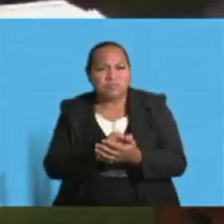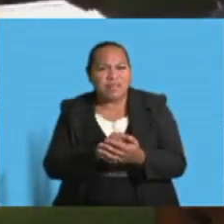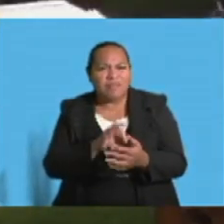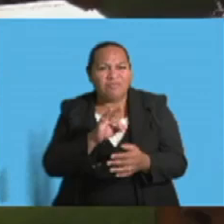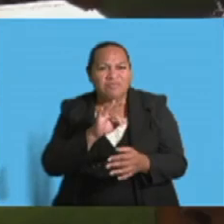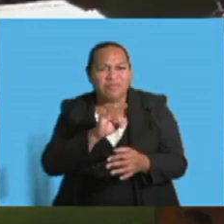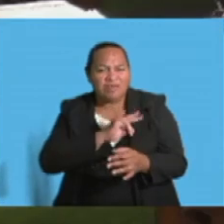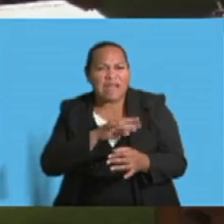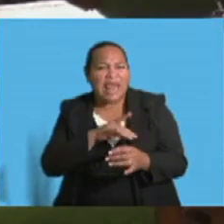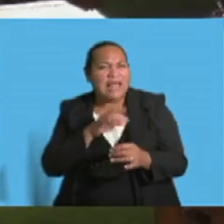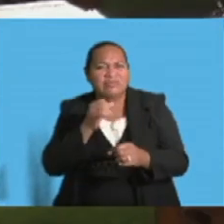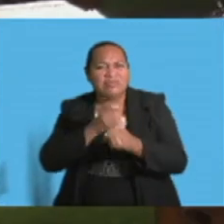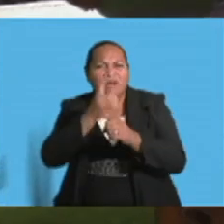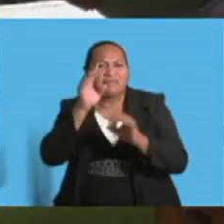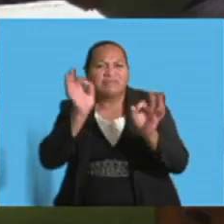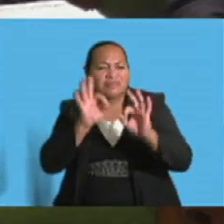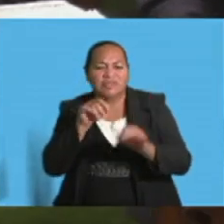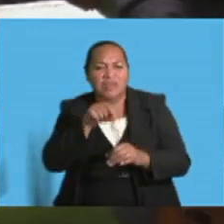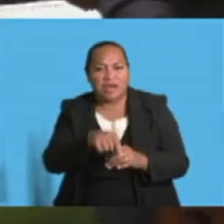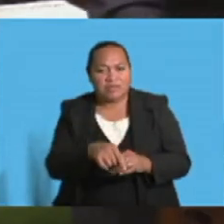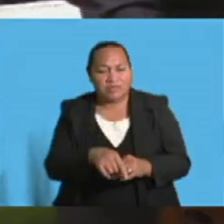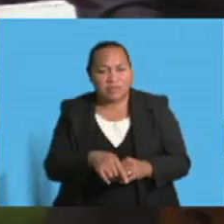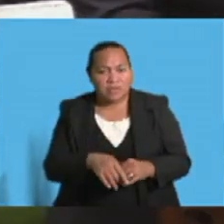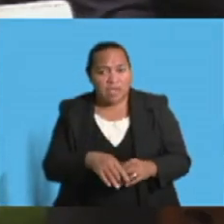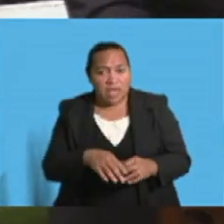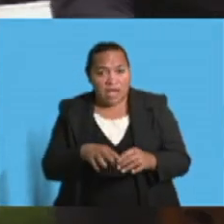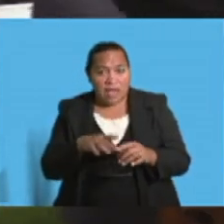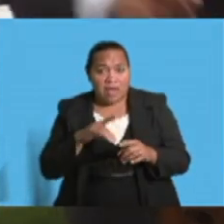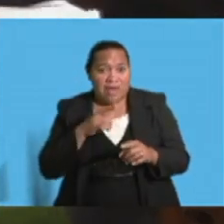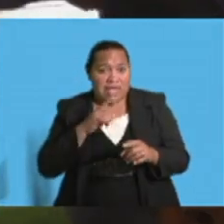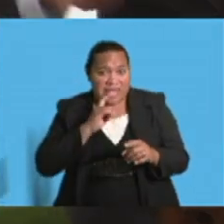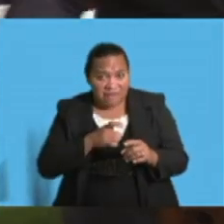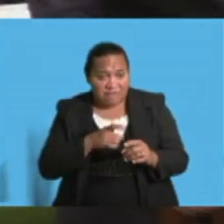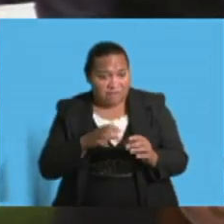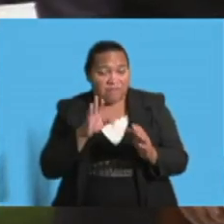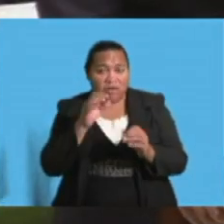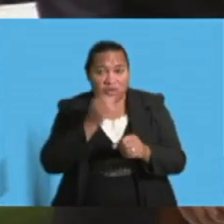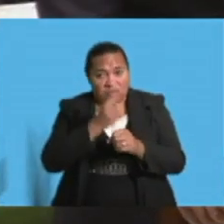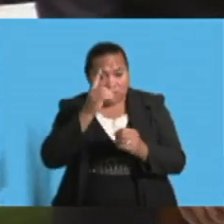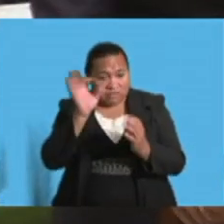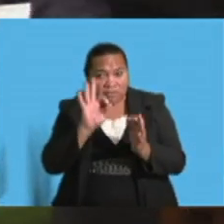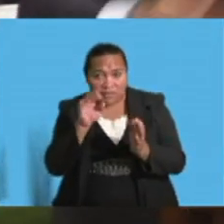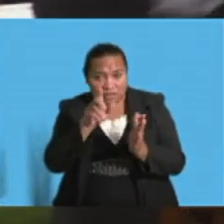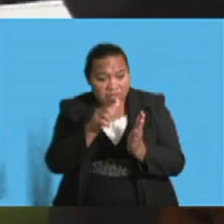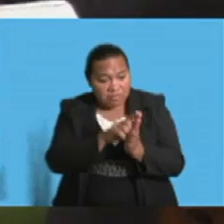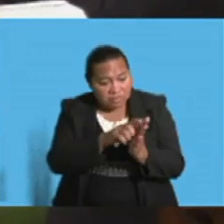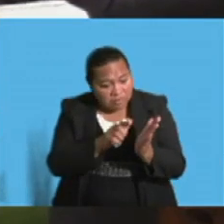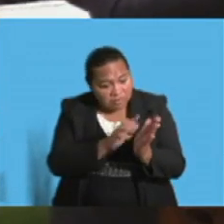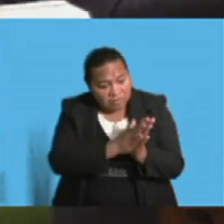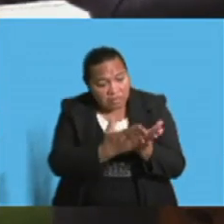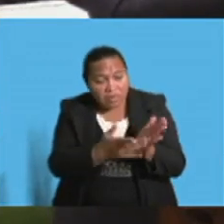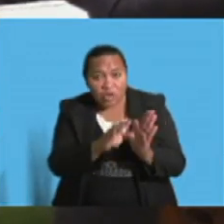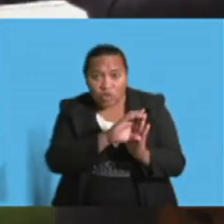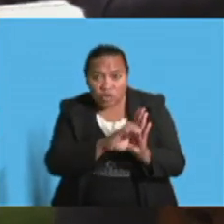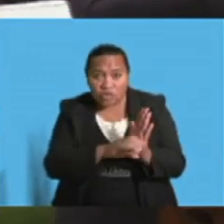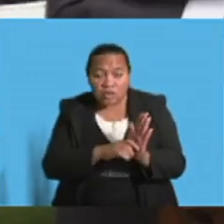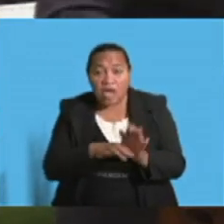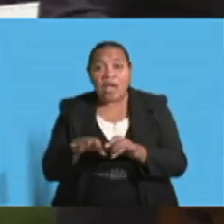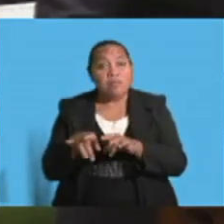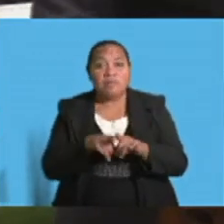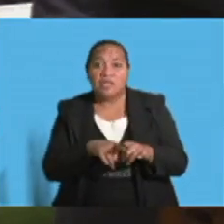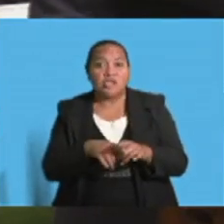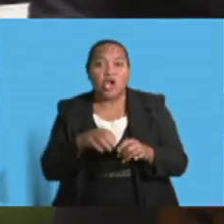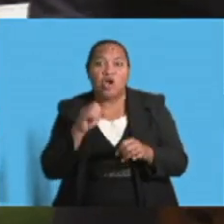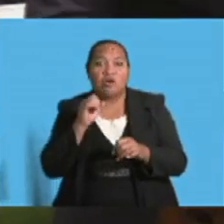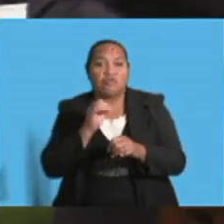by mentioning God in the Constitution does not mean that God has left us. God is within us. I